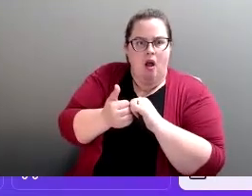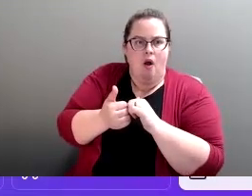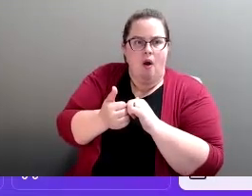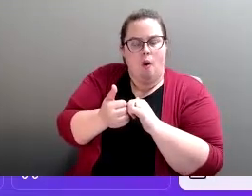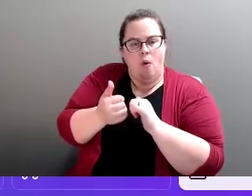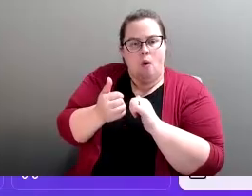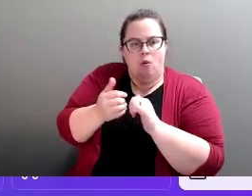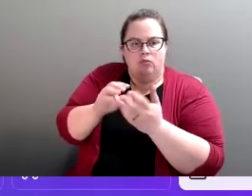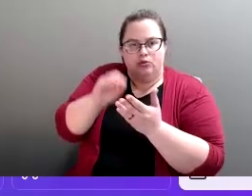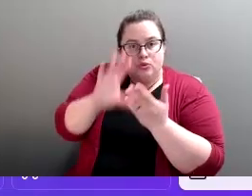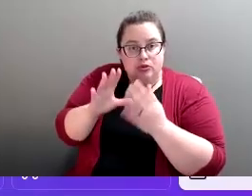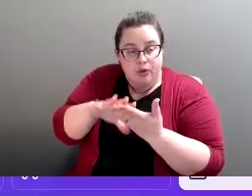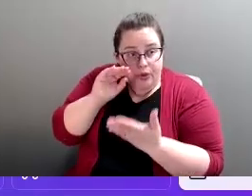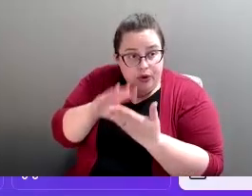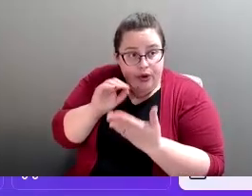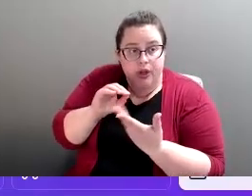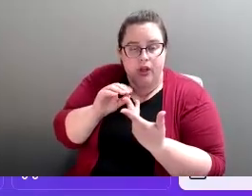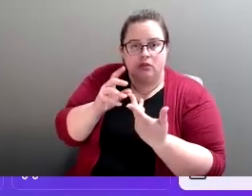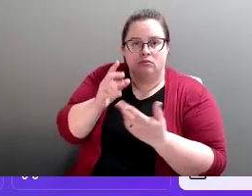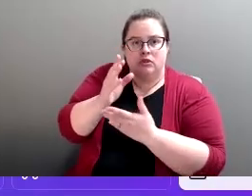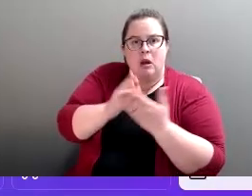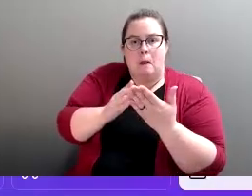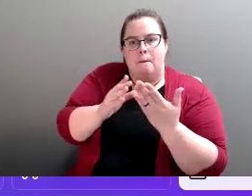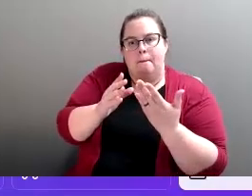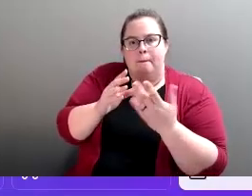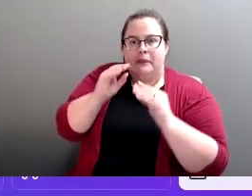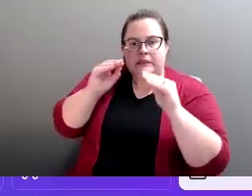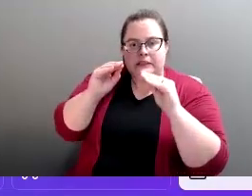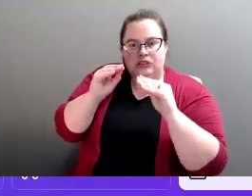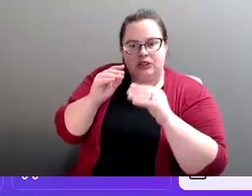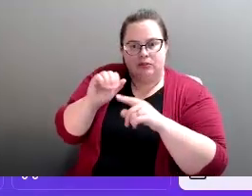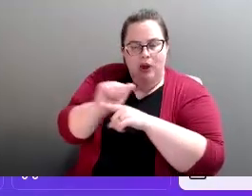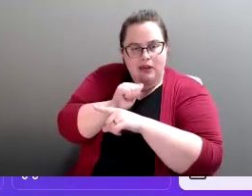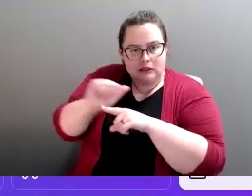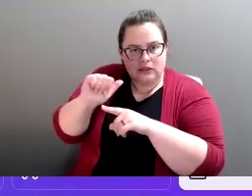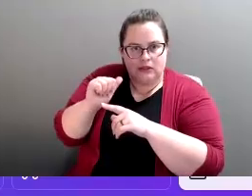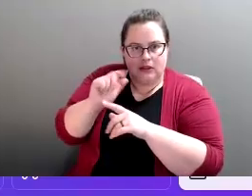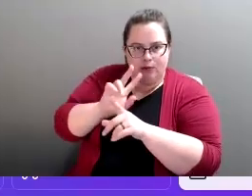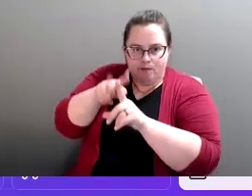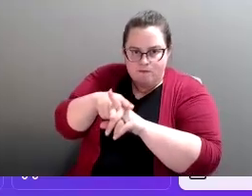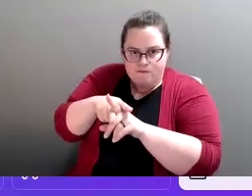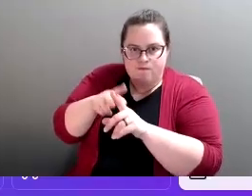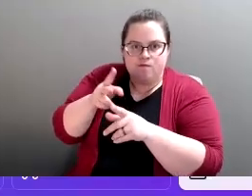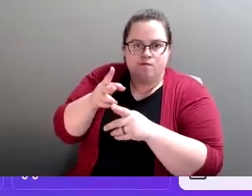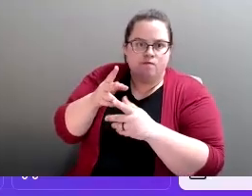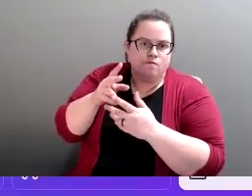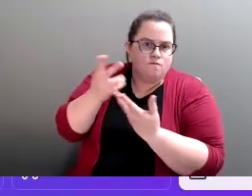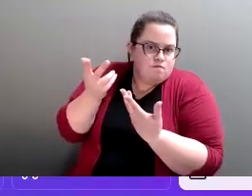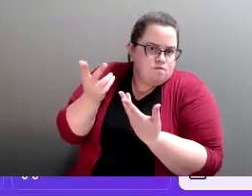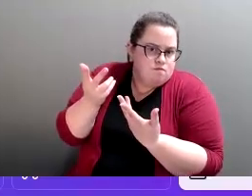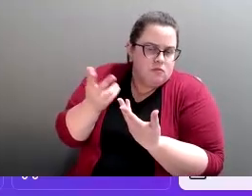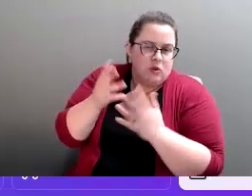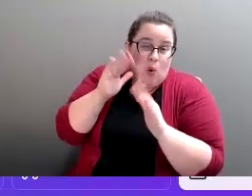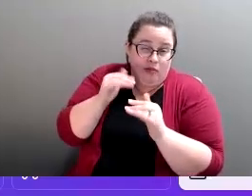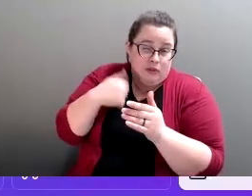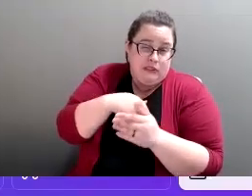learning. What are some other pedagogical practices that are getting into play and stuff like that. But as we go along, hopefully we'll be able to cover that